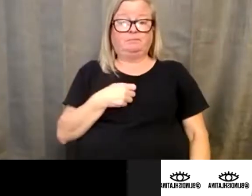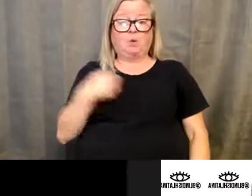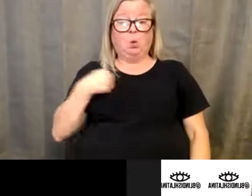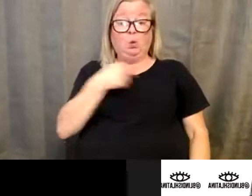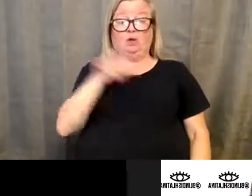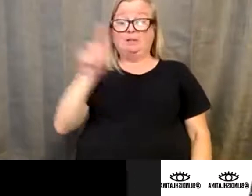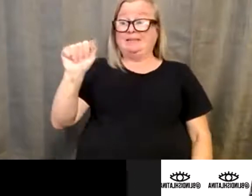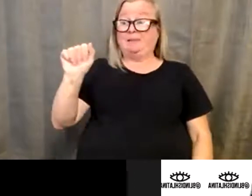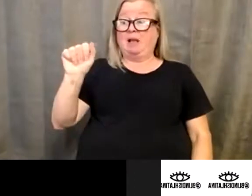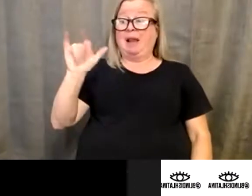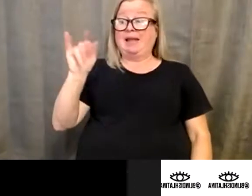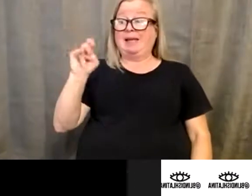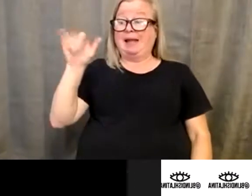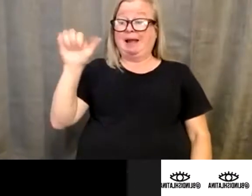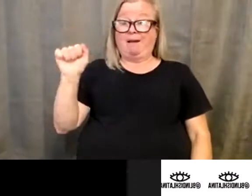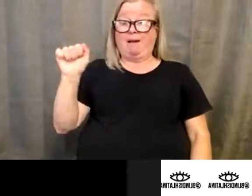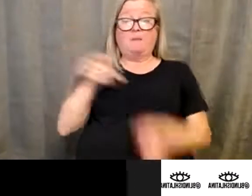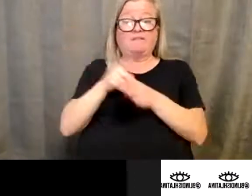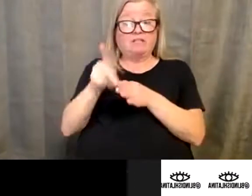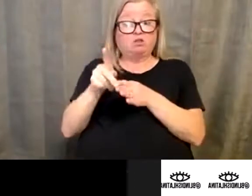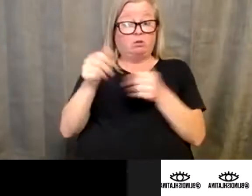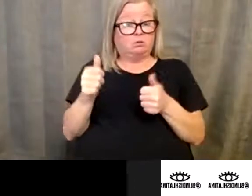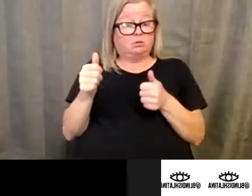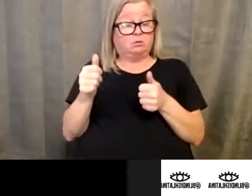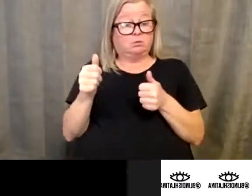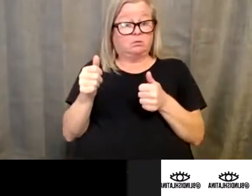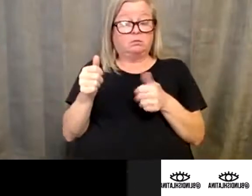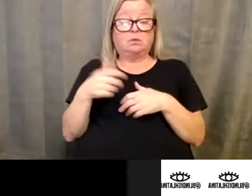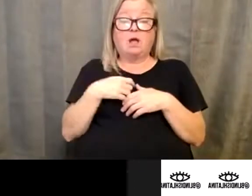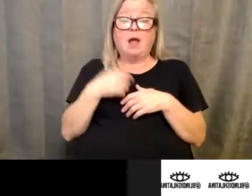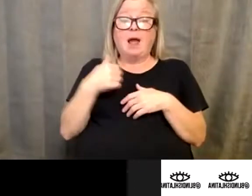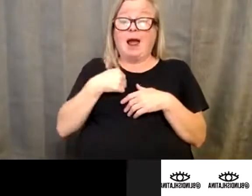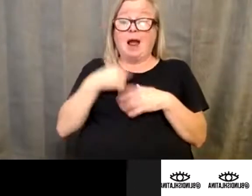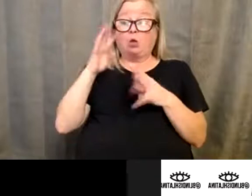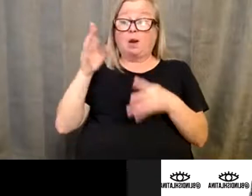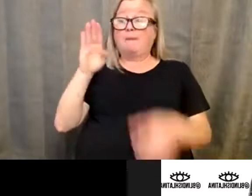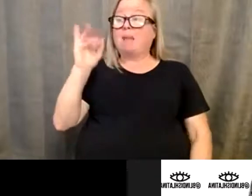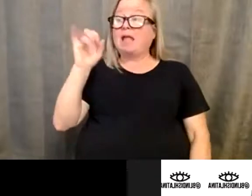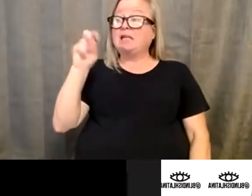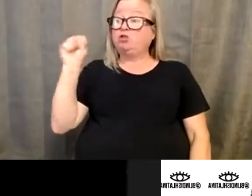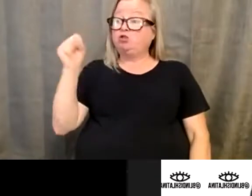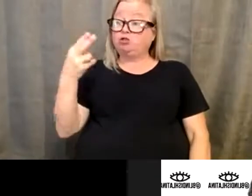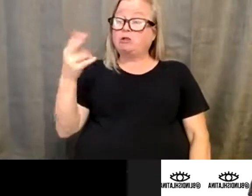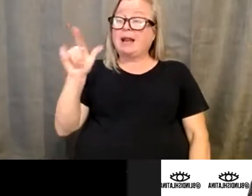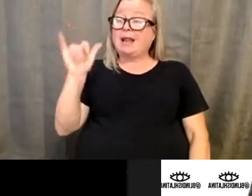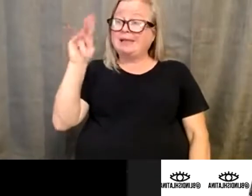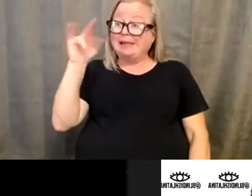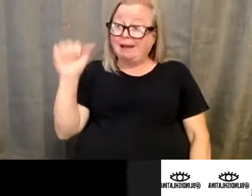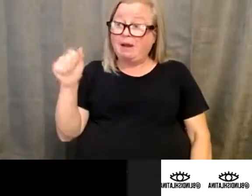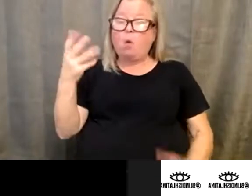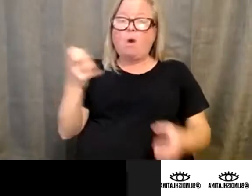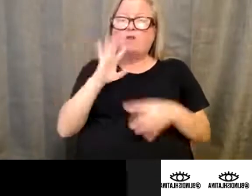disabled Latina professionals. One of the reasons that I created Blindish Latina was to talk about that